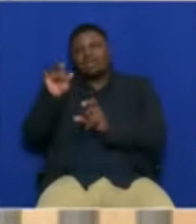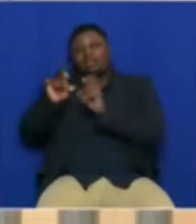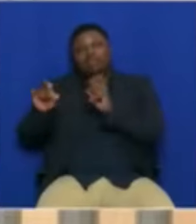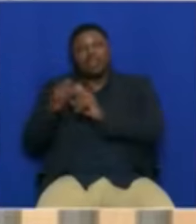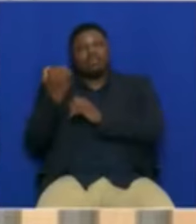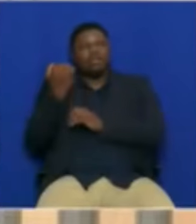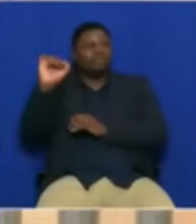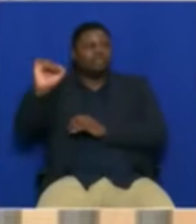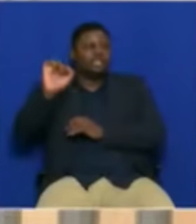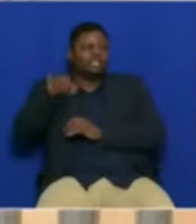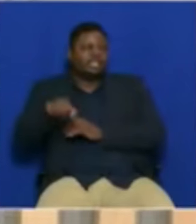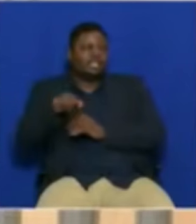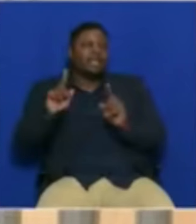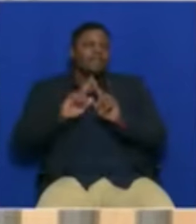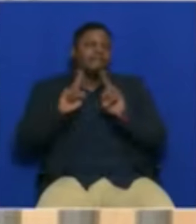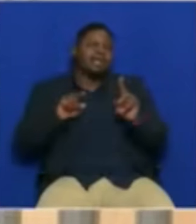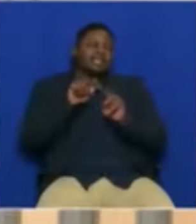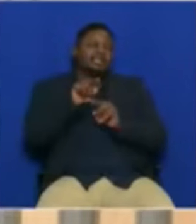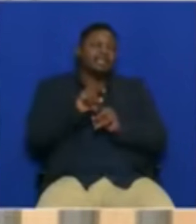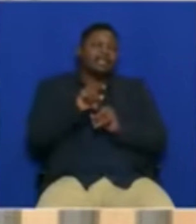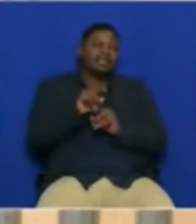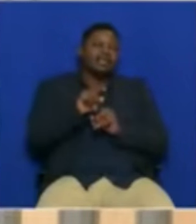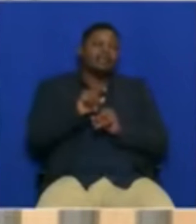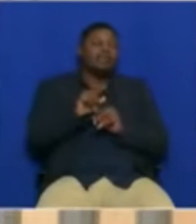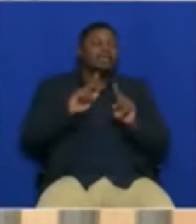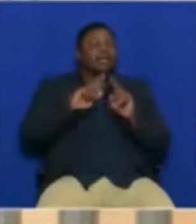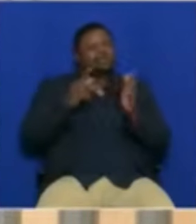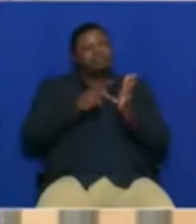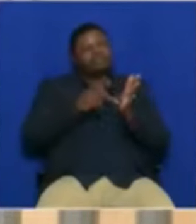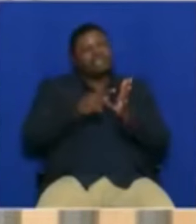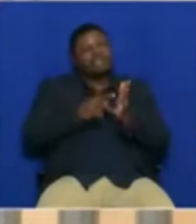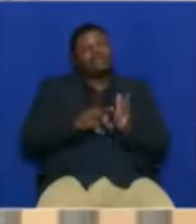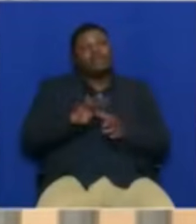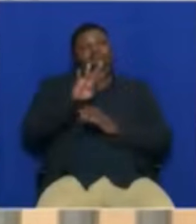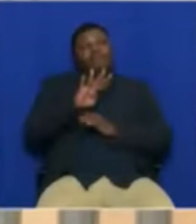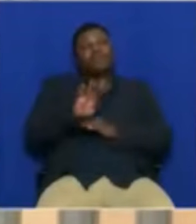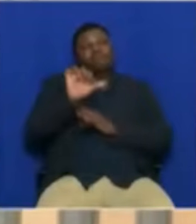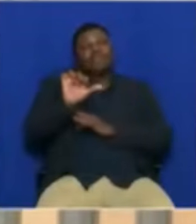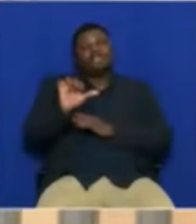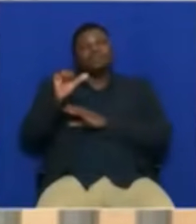reasons. At 406, there's another cohort now,